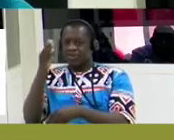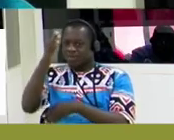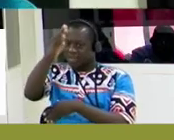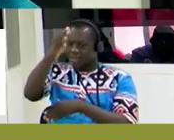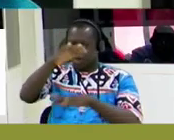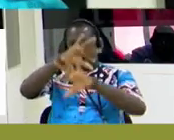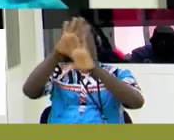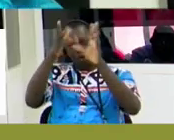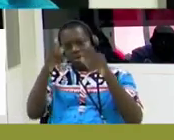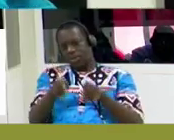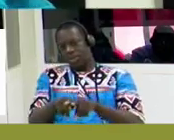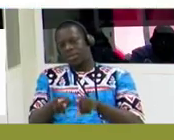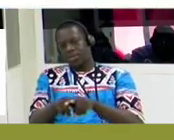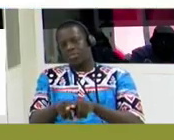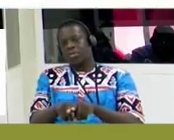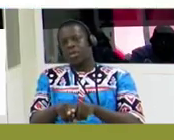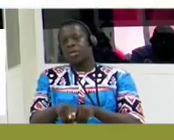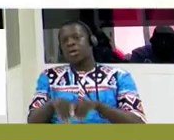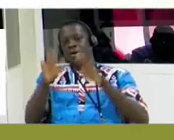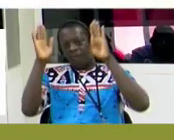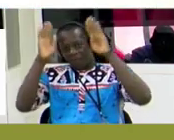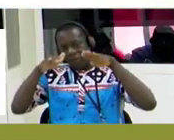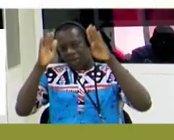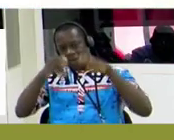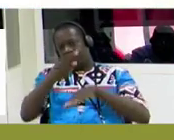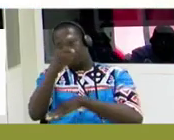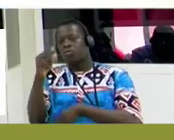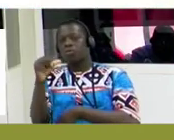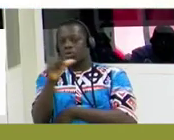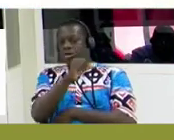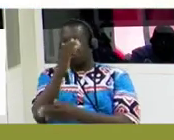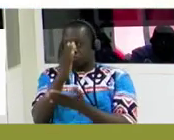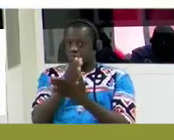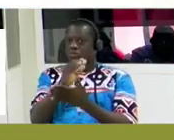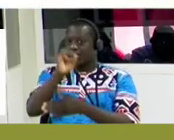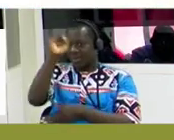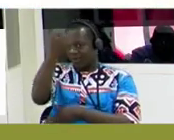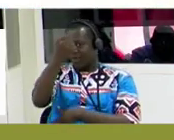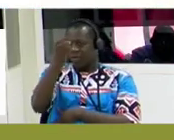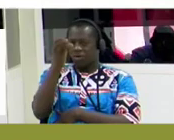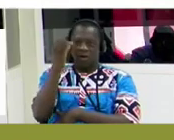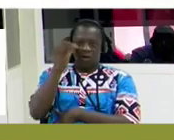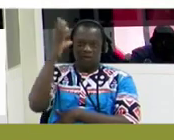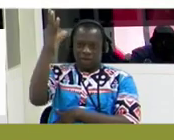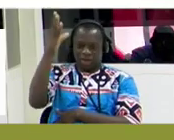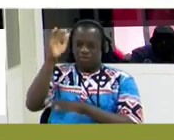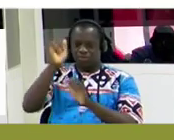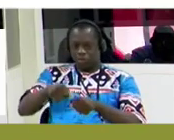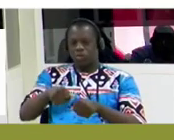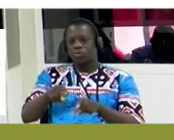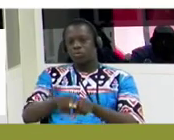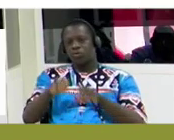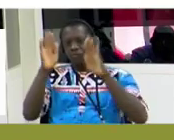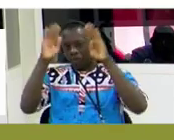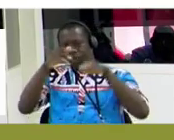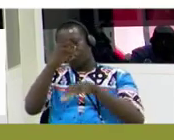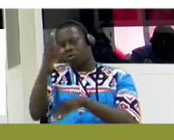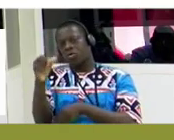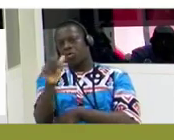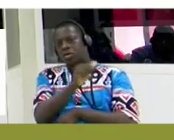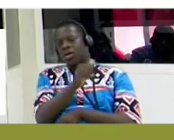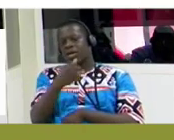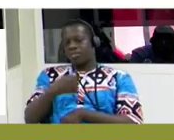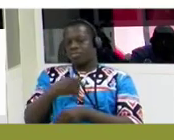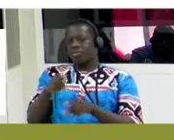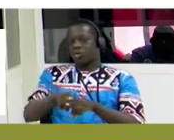forgive each other. It will be difficult to forget, but we can forgive each other. As I have offended, Babukar can forgive me.